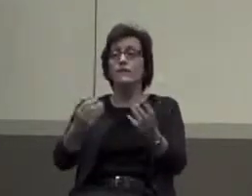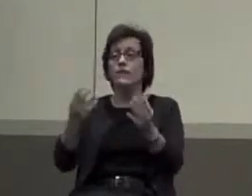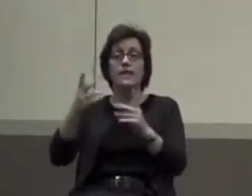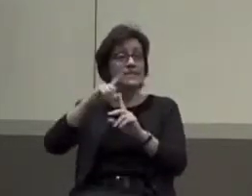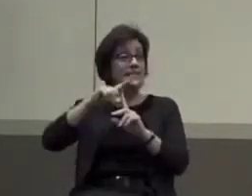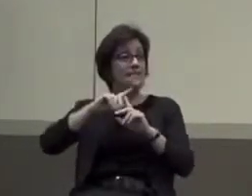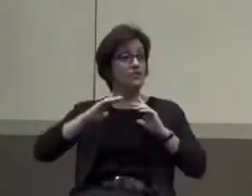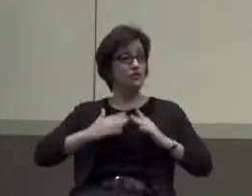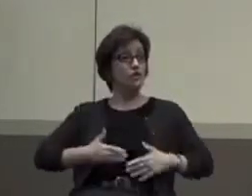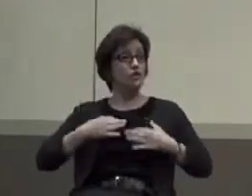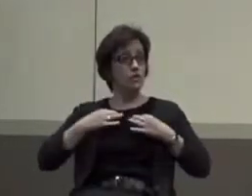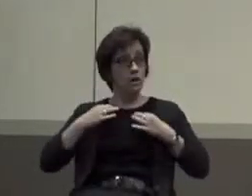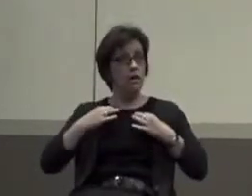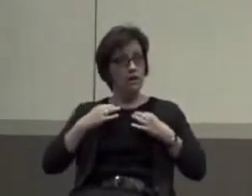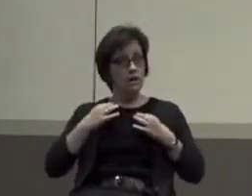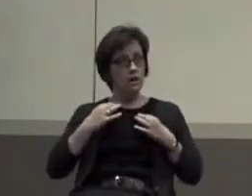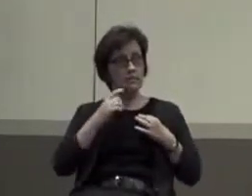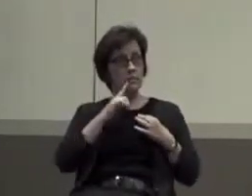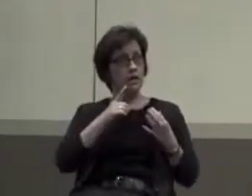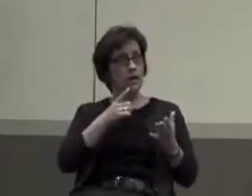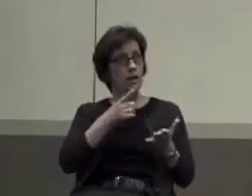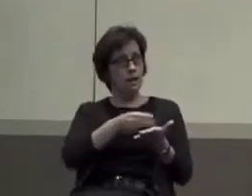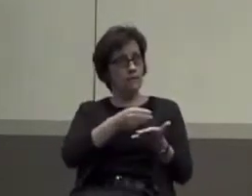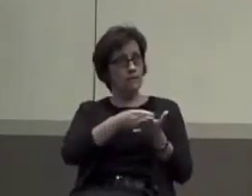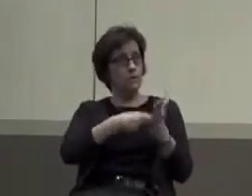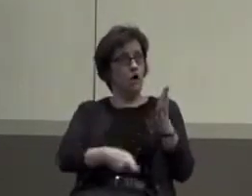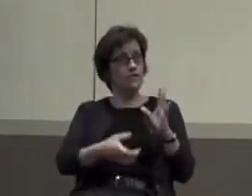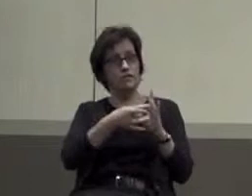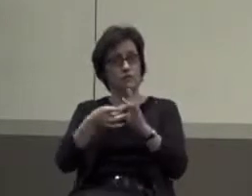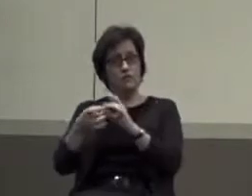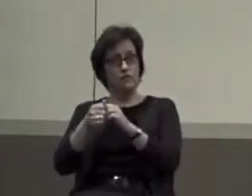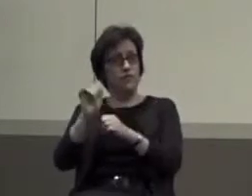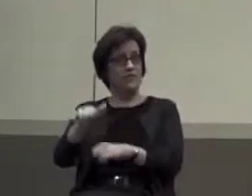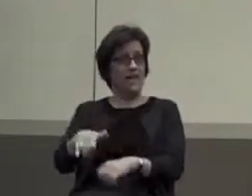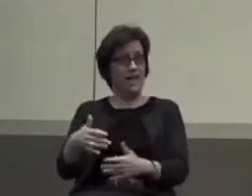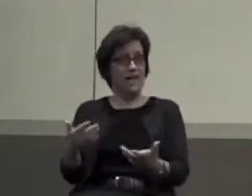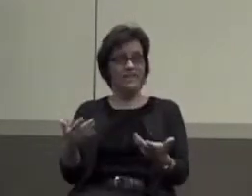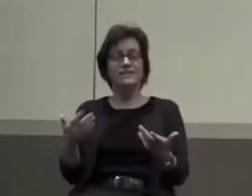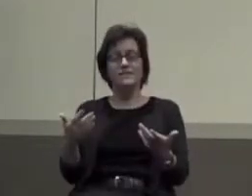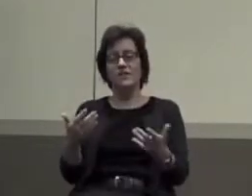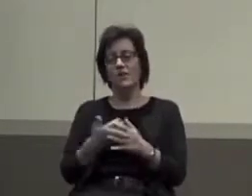real cost associated with it. And I think